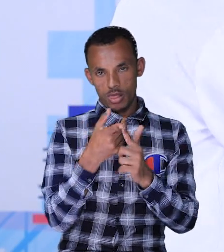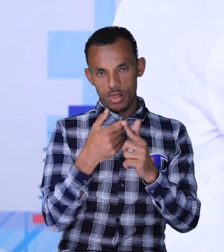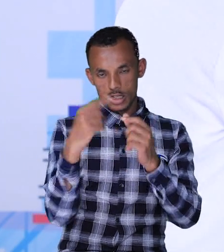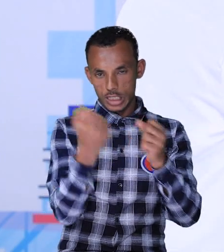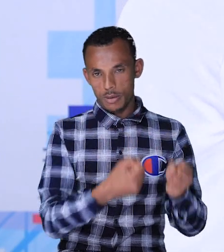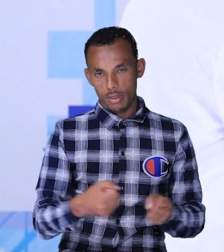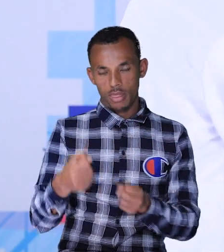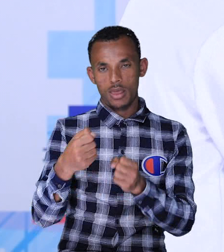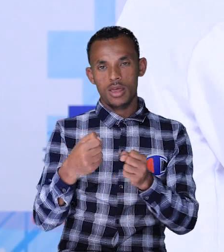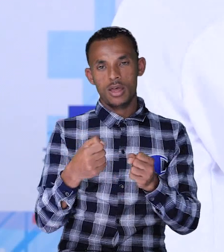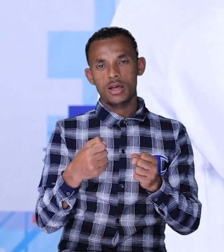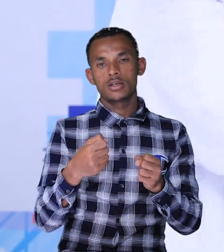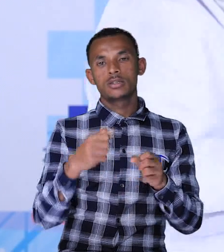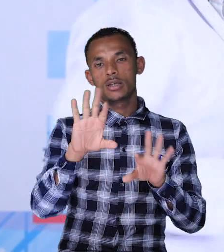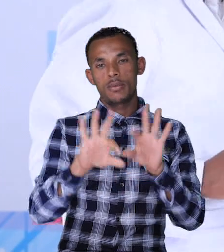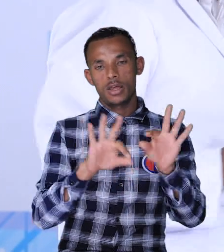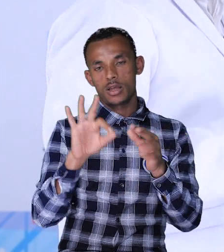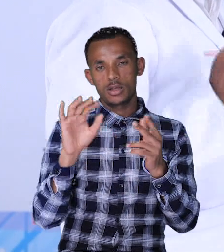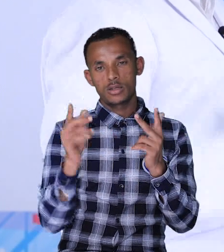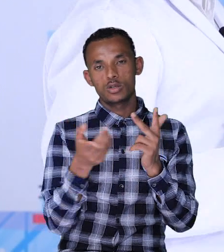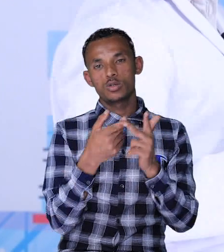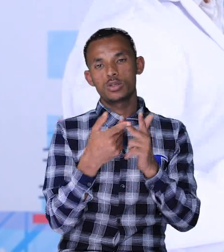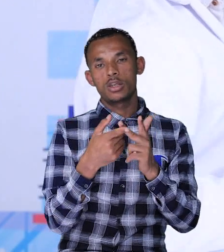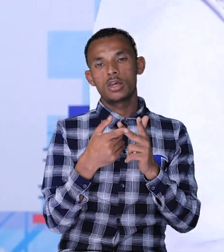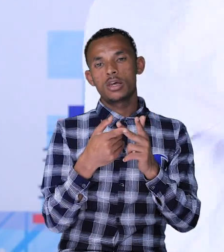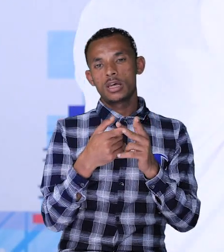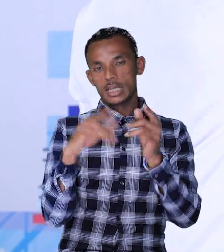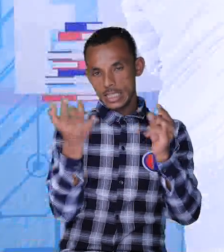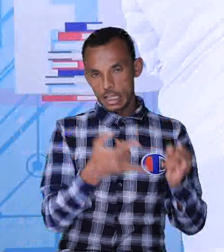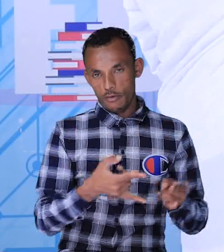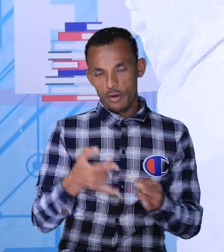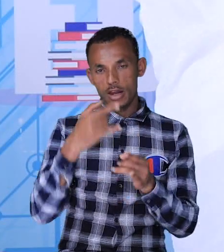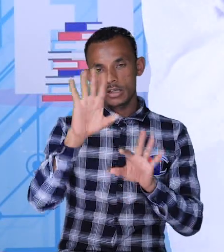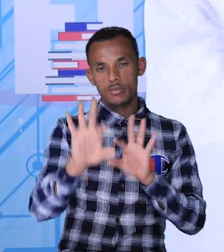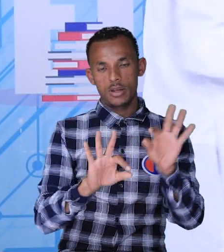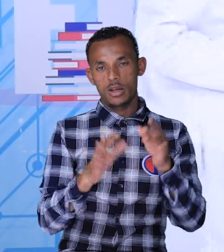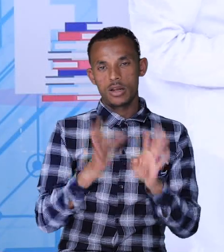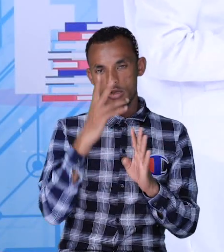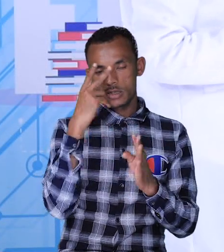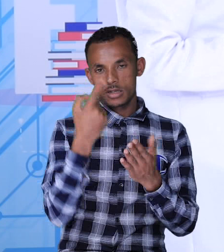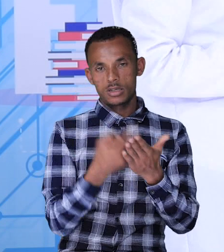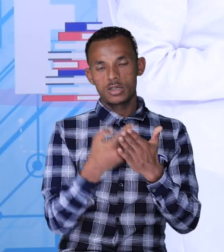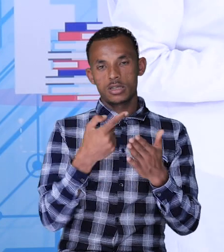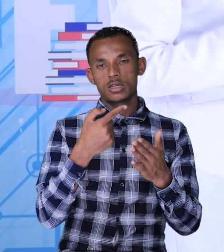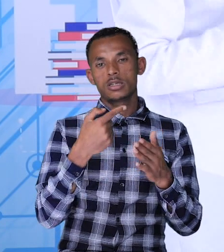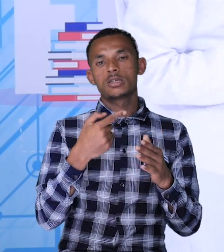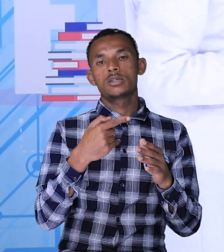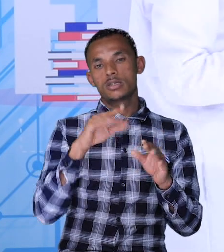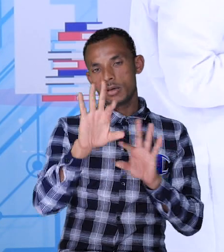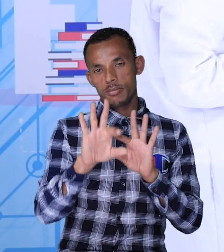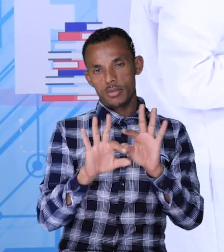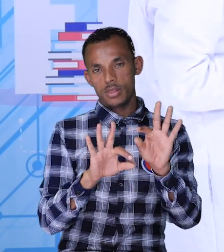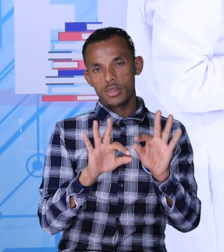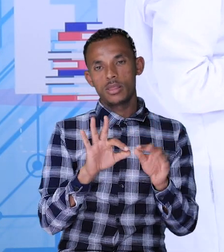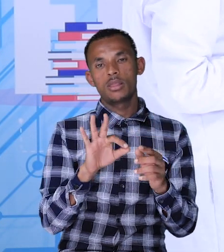sampling. The third one is stratified sampling. So let's see these sampling techniques each one